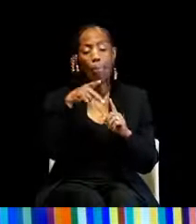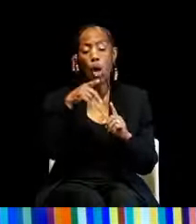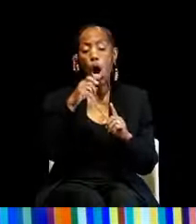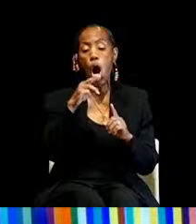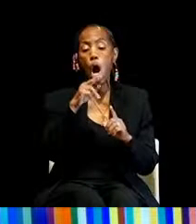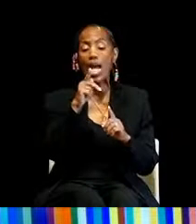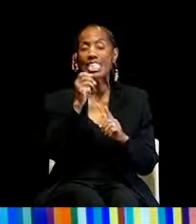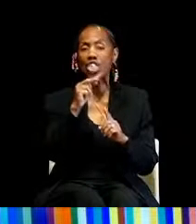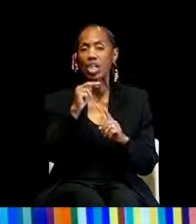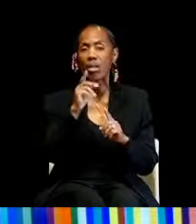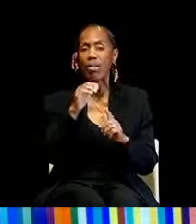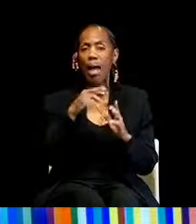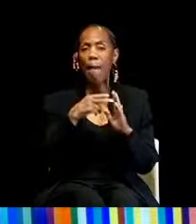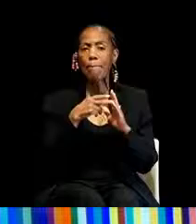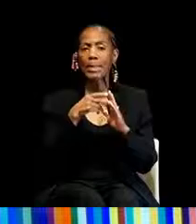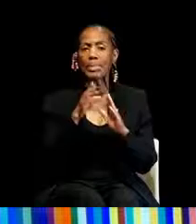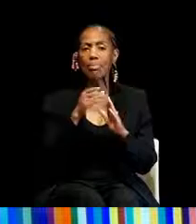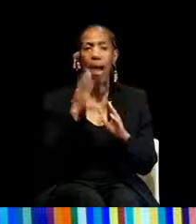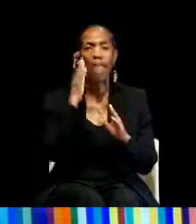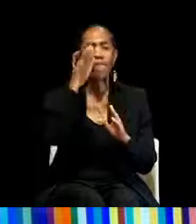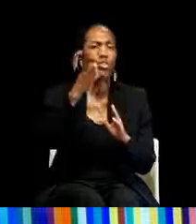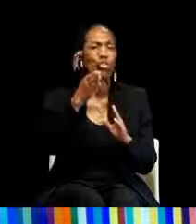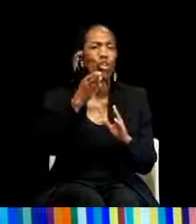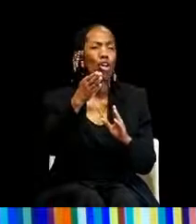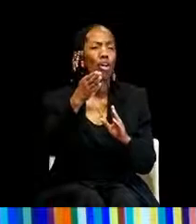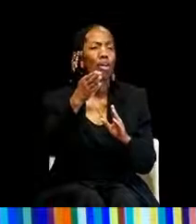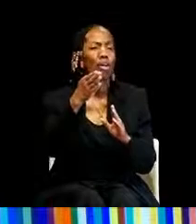destiny. Thanks, mom.